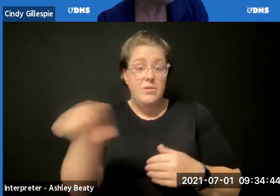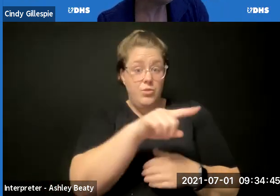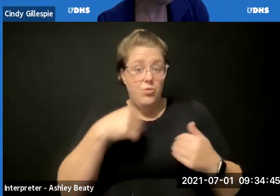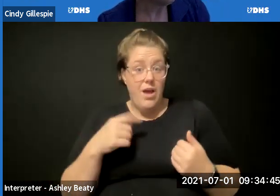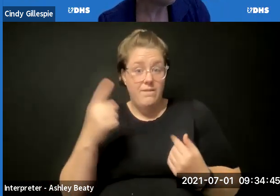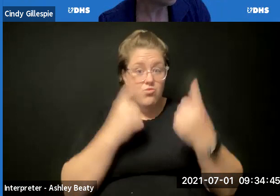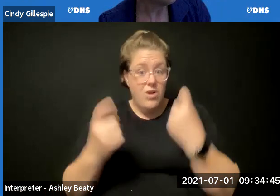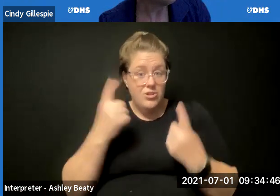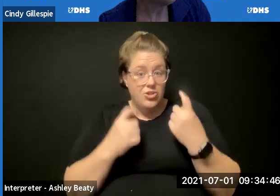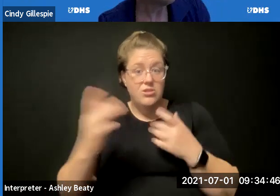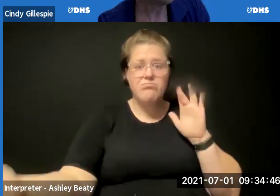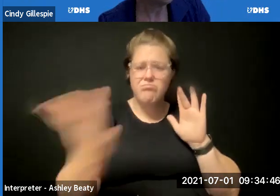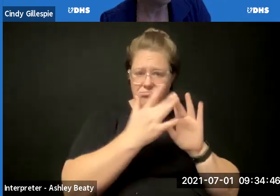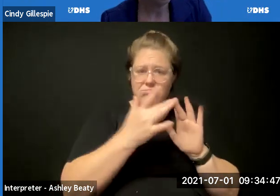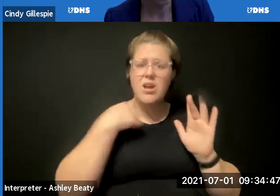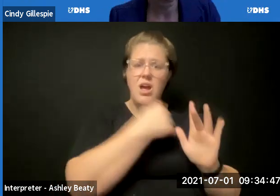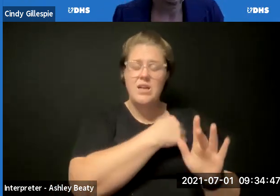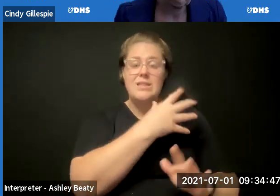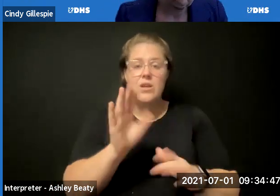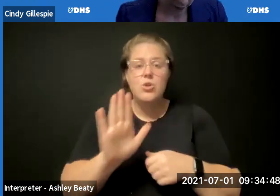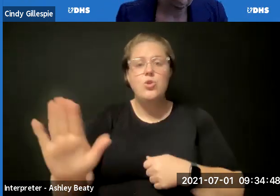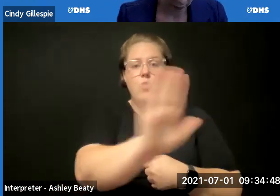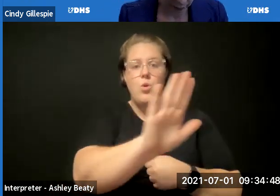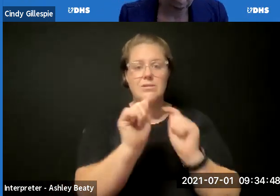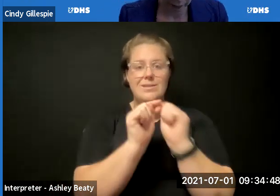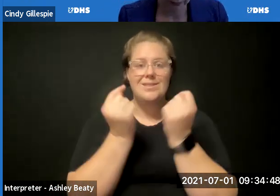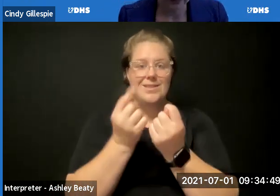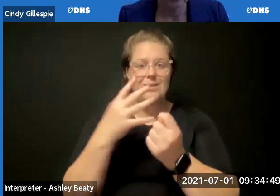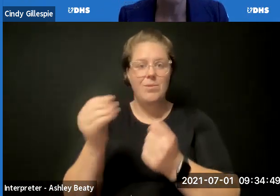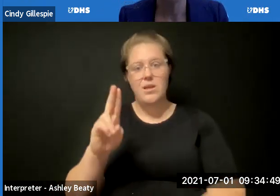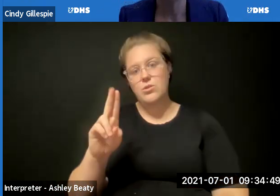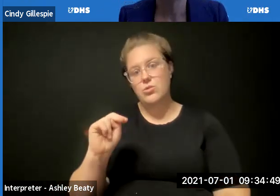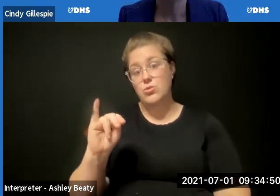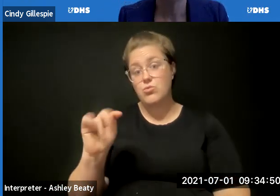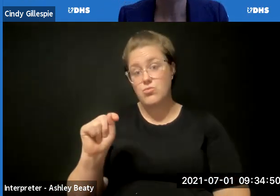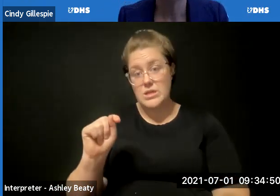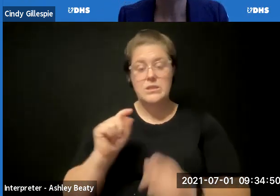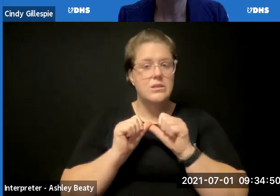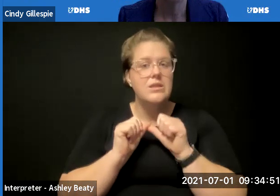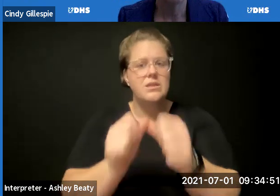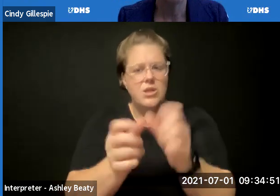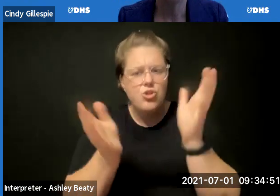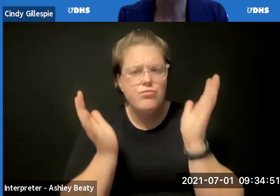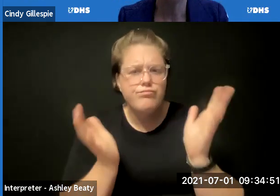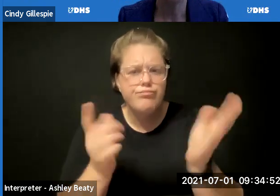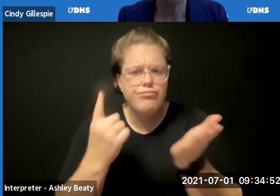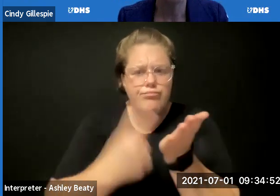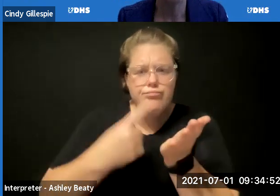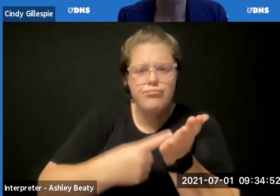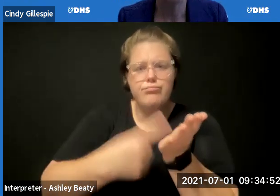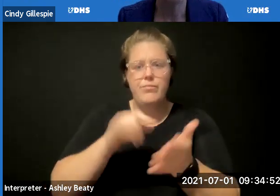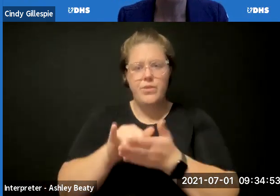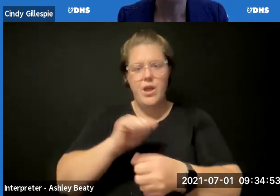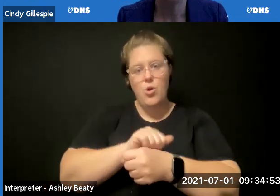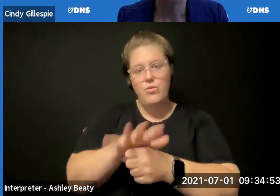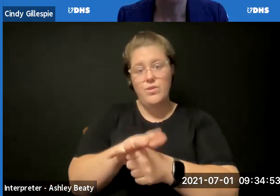these conversations within your own teams and work units, as it's very important that we keep up with what's happening as it's a quickly evolving